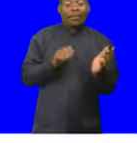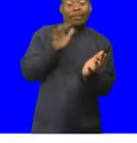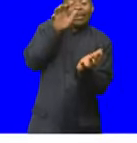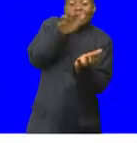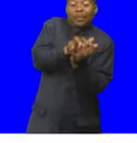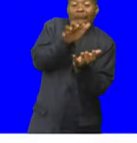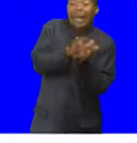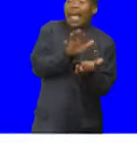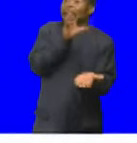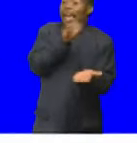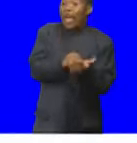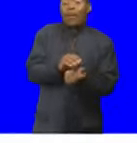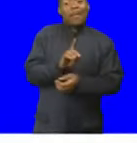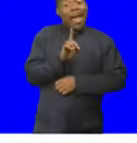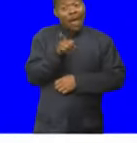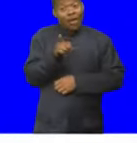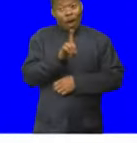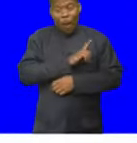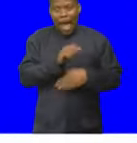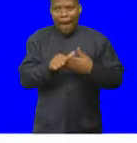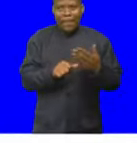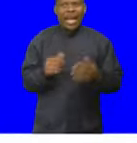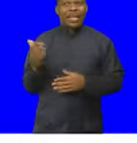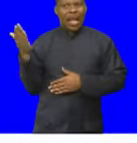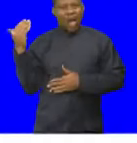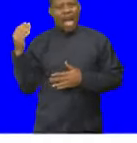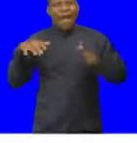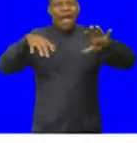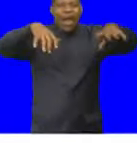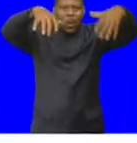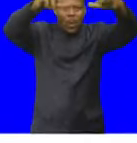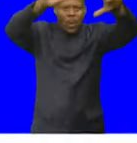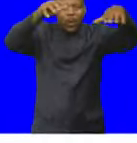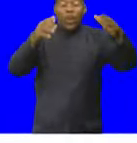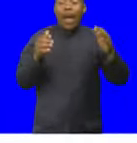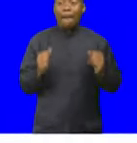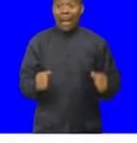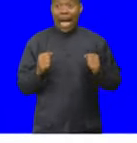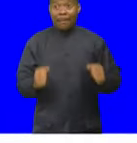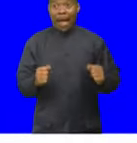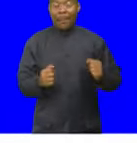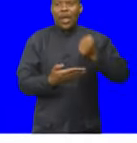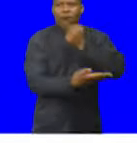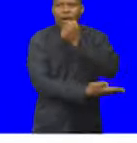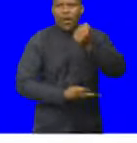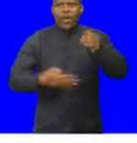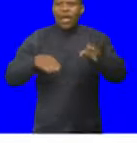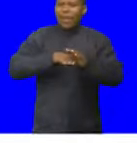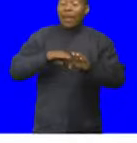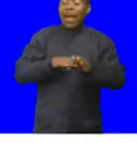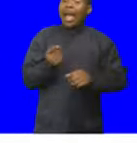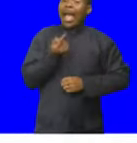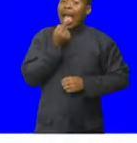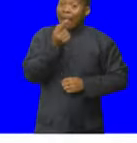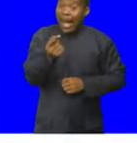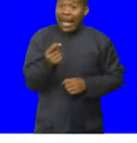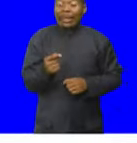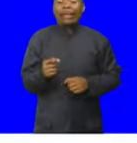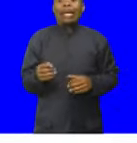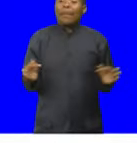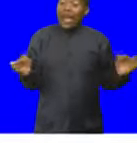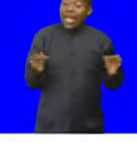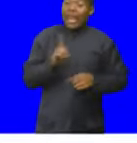lebekade ikhona even ngenyanga yendlovana. Takhamiti taleyenzawo tithi setesabela abantwana kanye